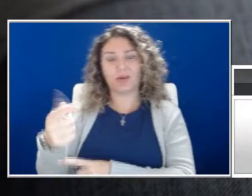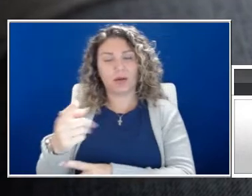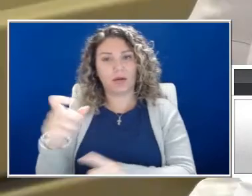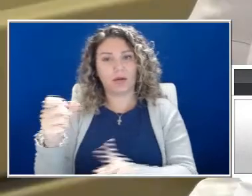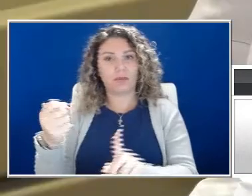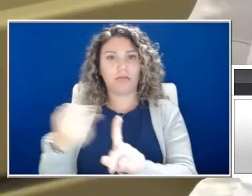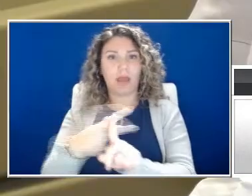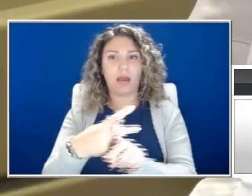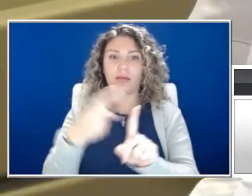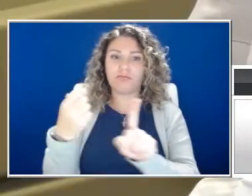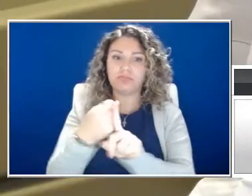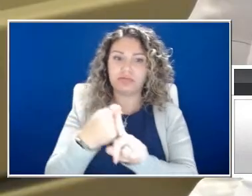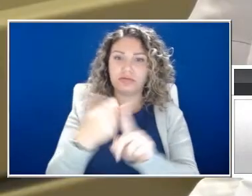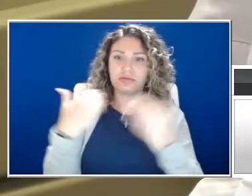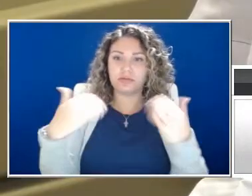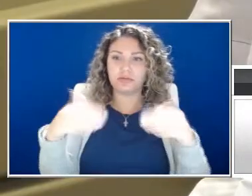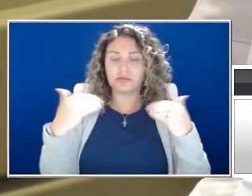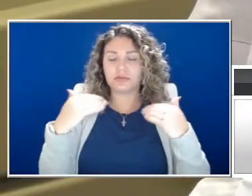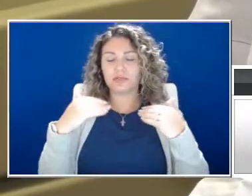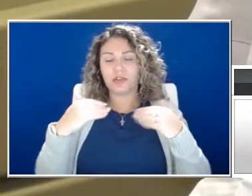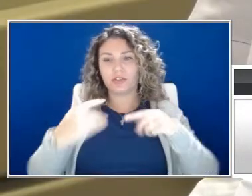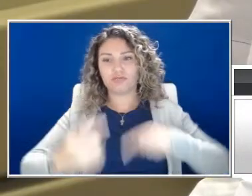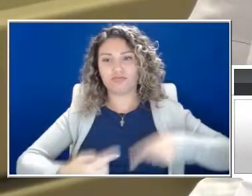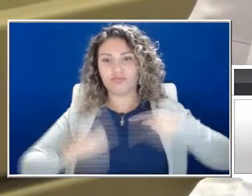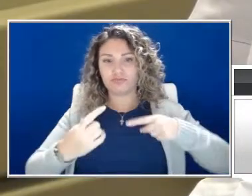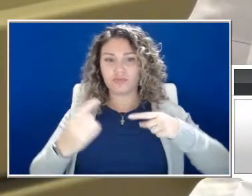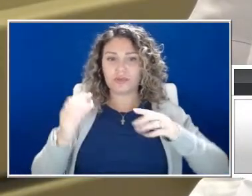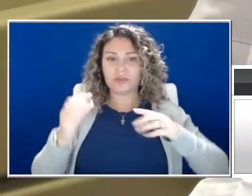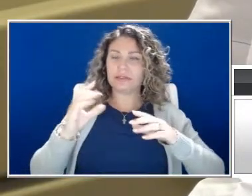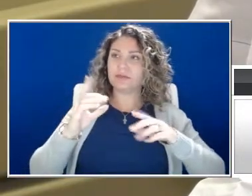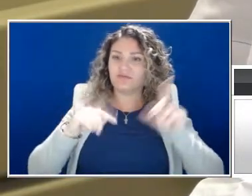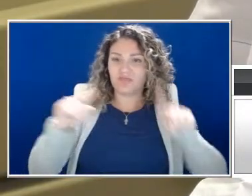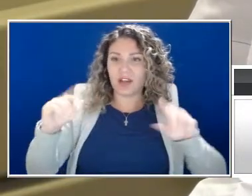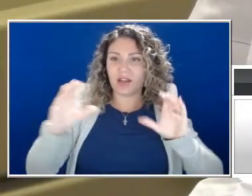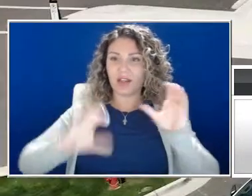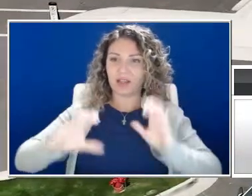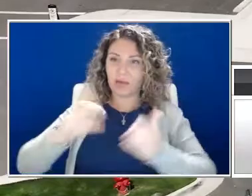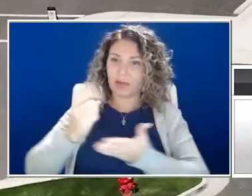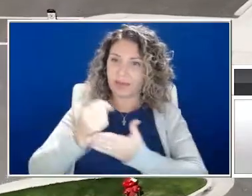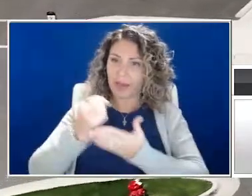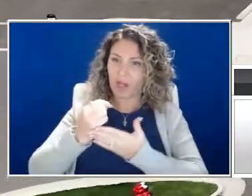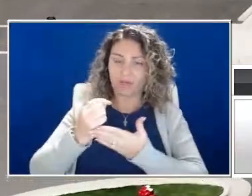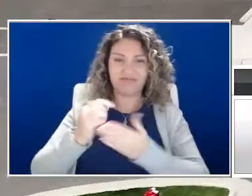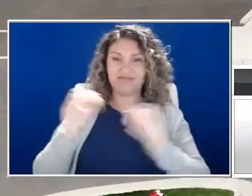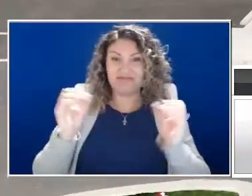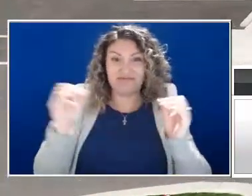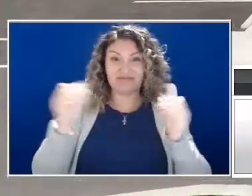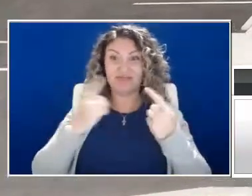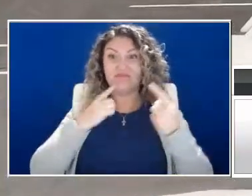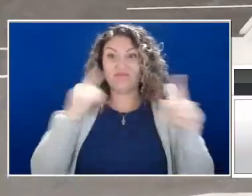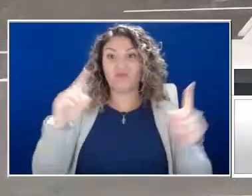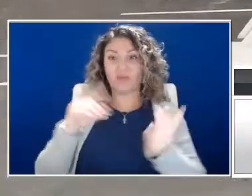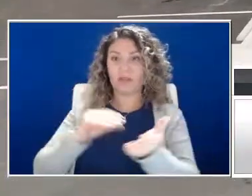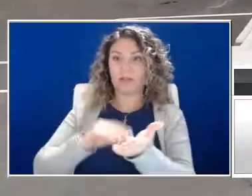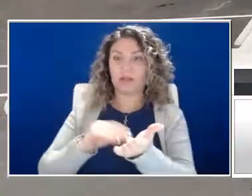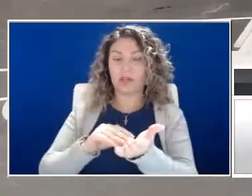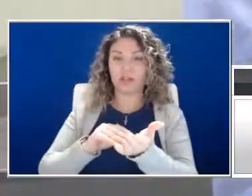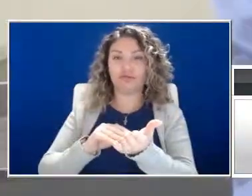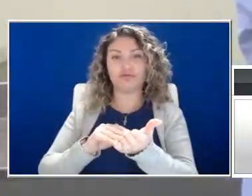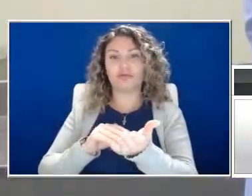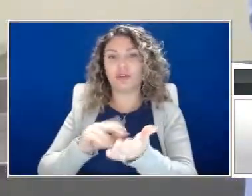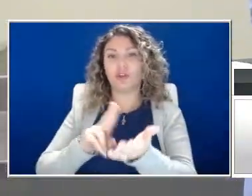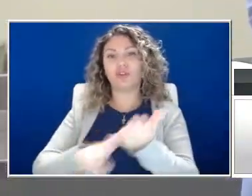going through different chemotherapies, and none of them seemed to work. Doctors at the University of Kansas Cancer